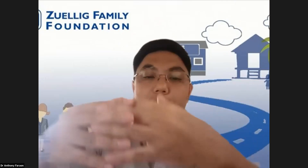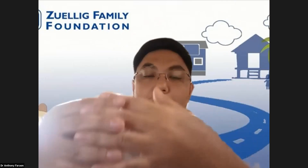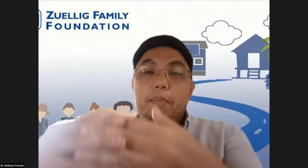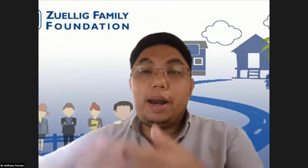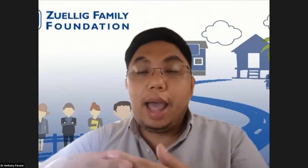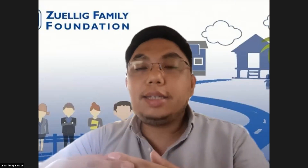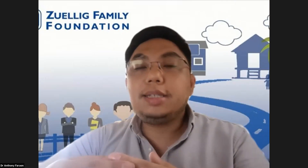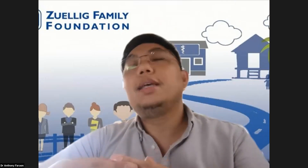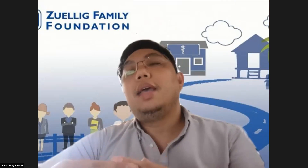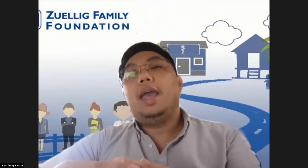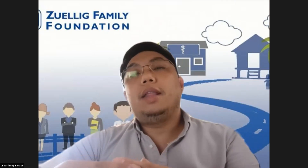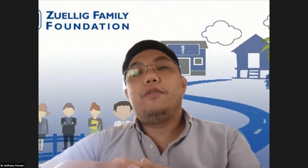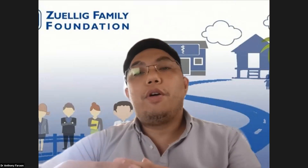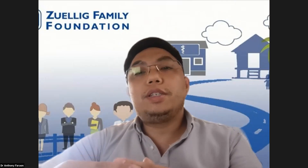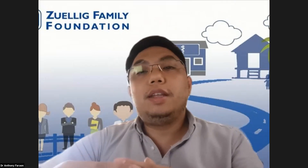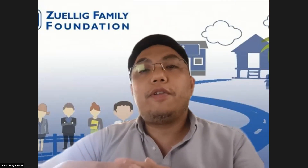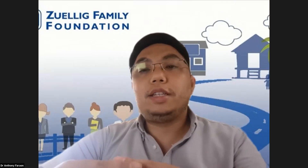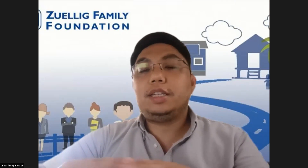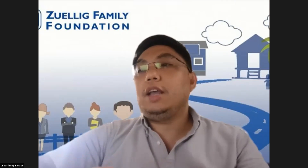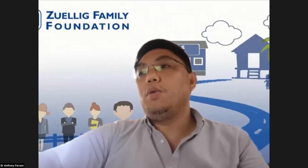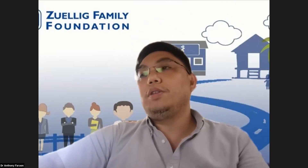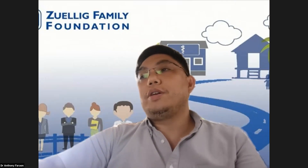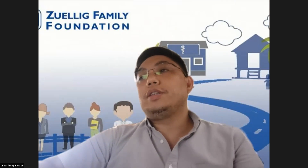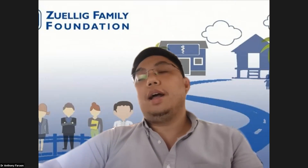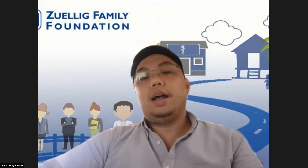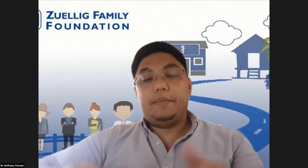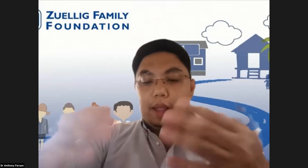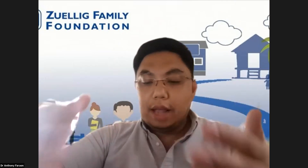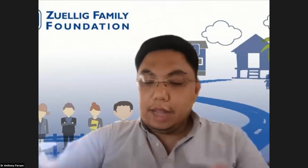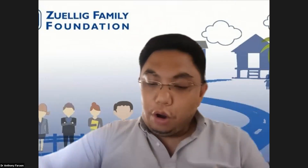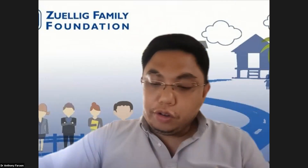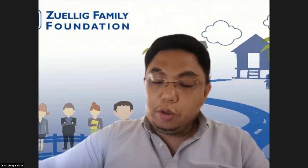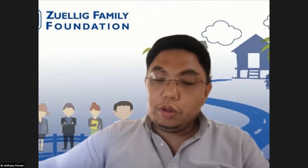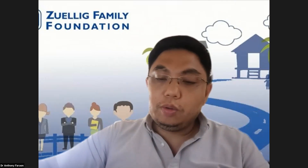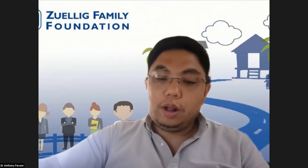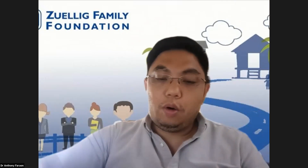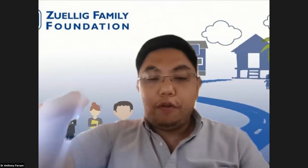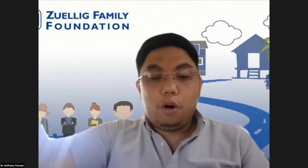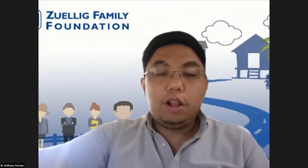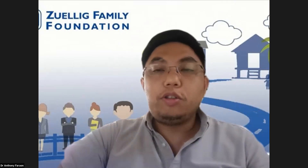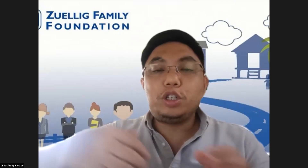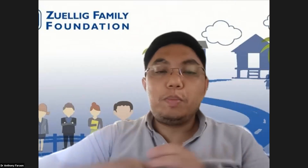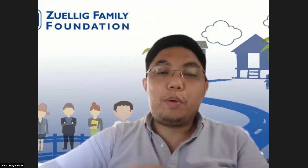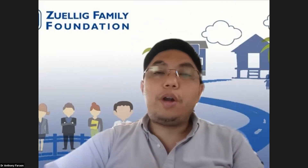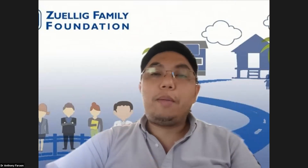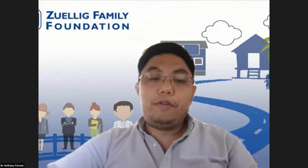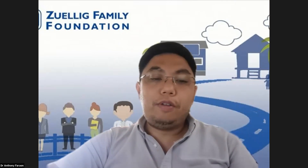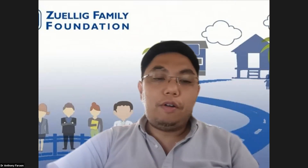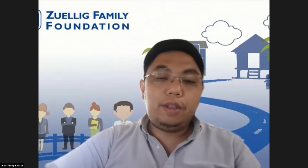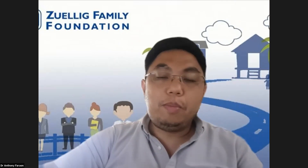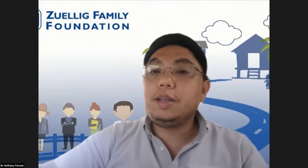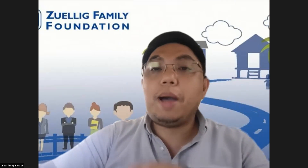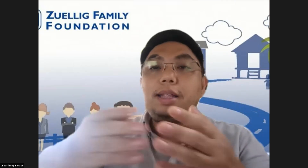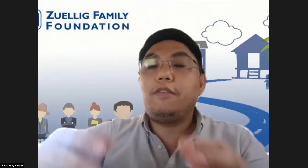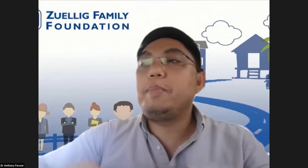mga barangays and of course the different stakeholders as they contribute to the overall nutrition program of